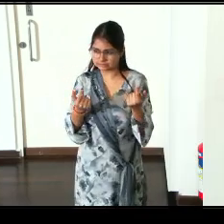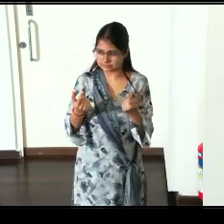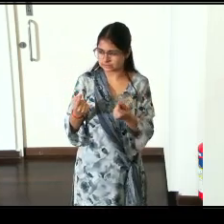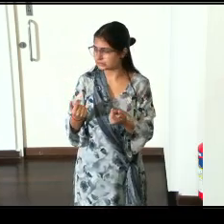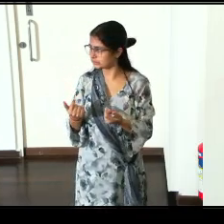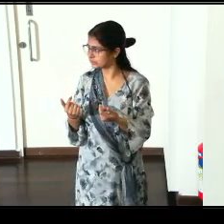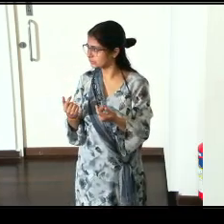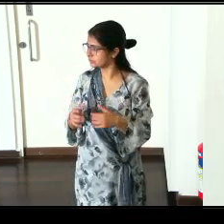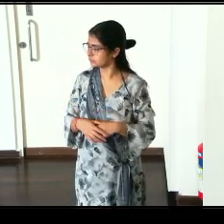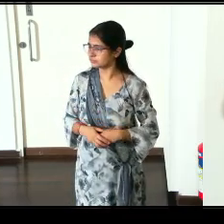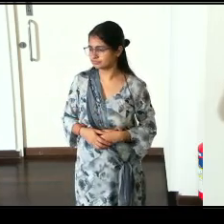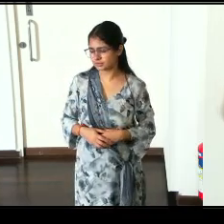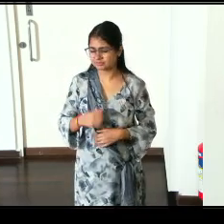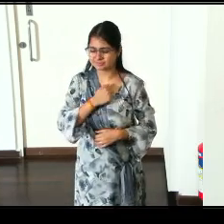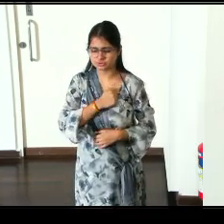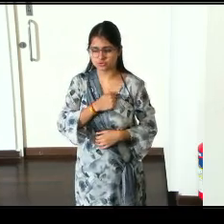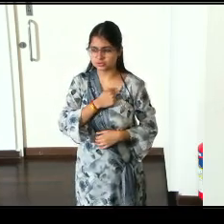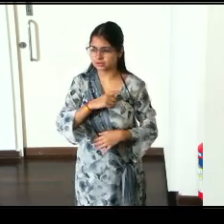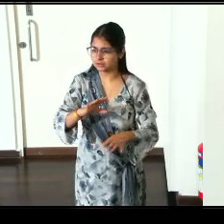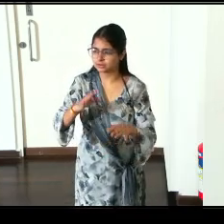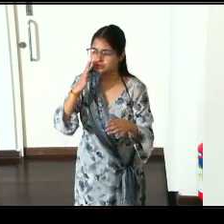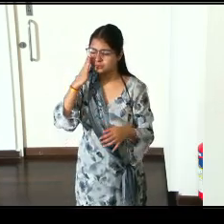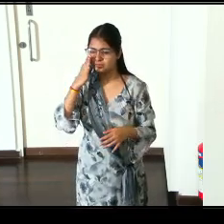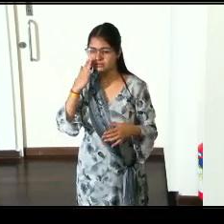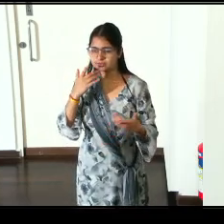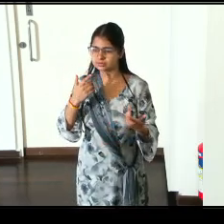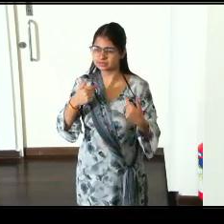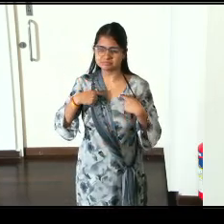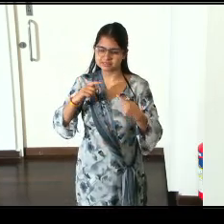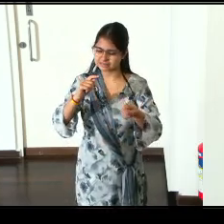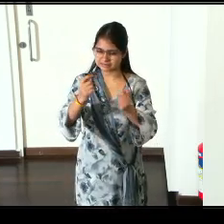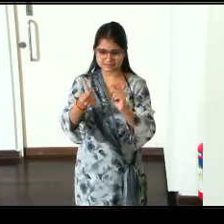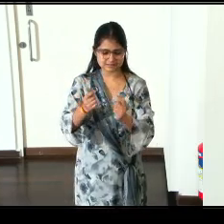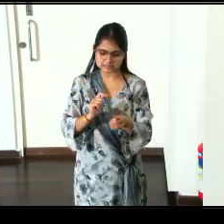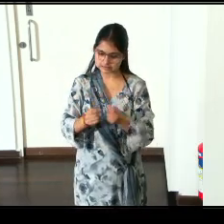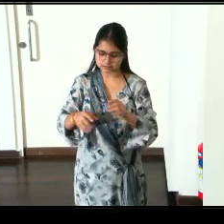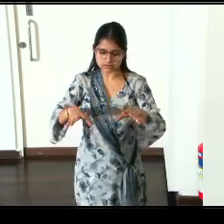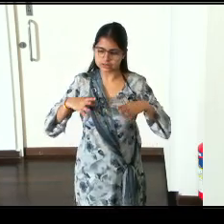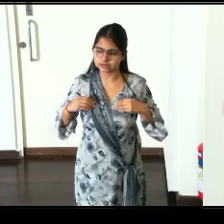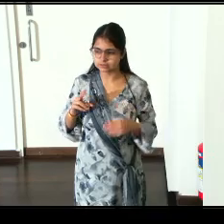no, Archija did, I'm sorry. We will not accept these chains, right?